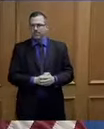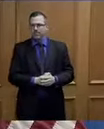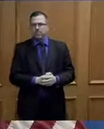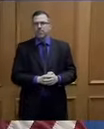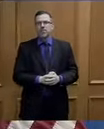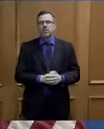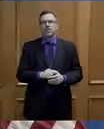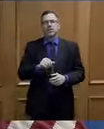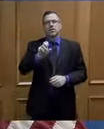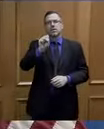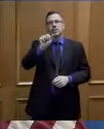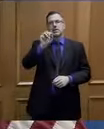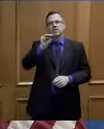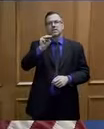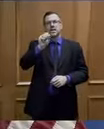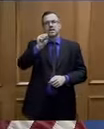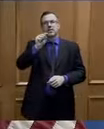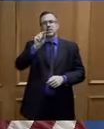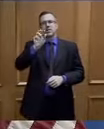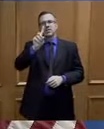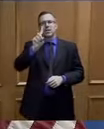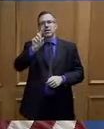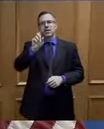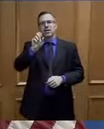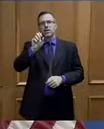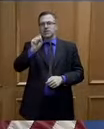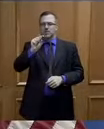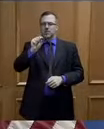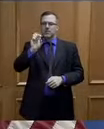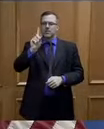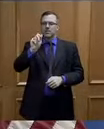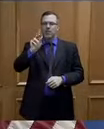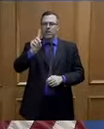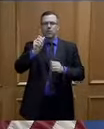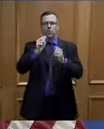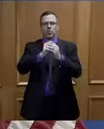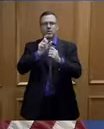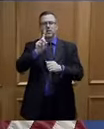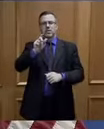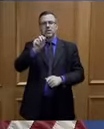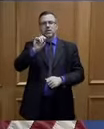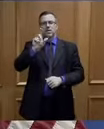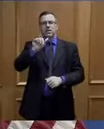Next, we'll go to Sam Stockard with the Daily Memphian. Sam, your line is unmuted.